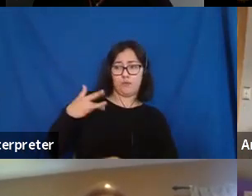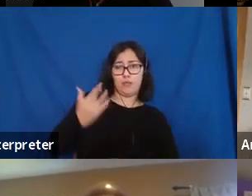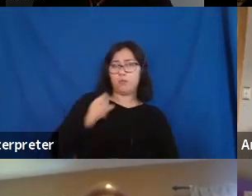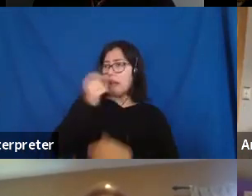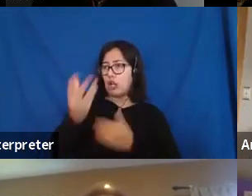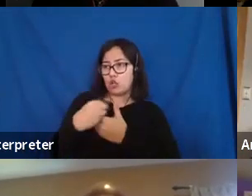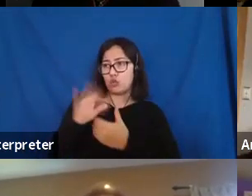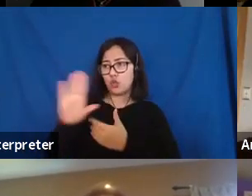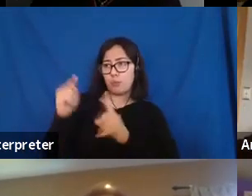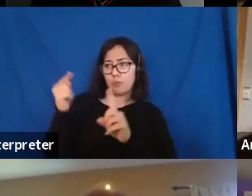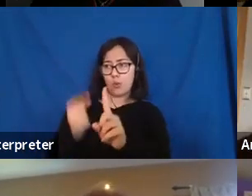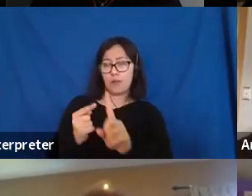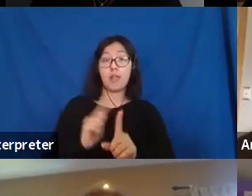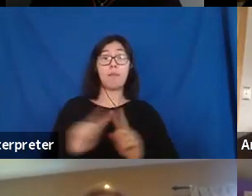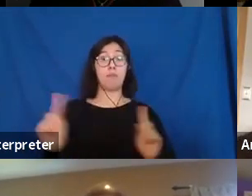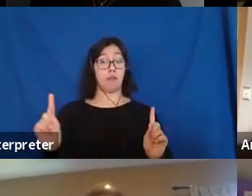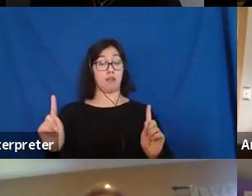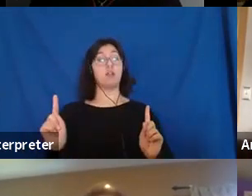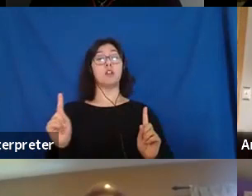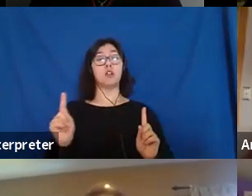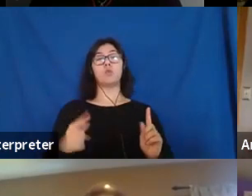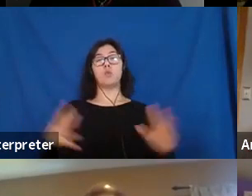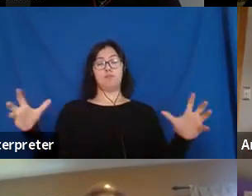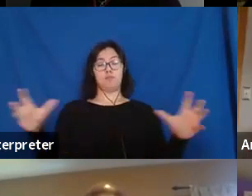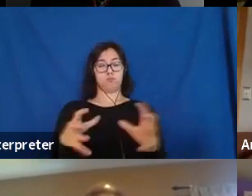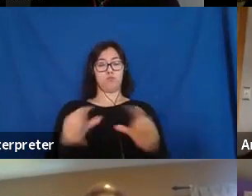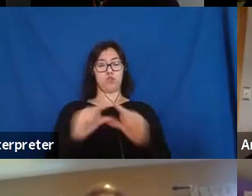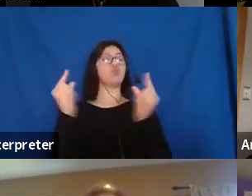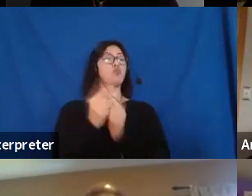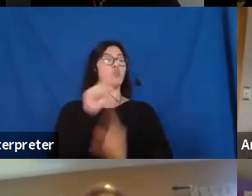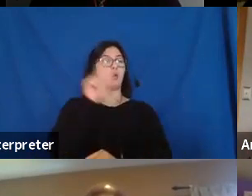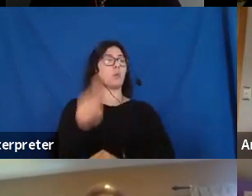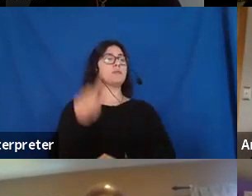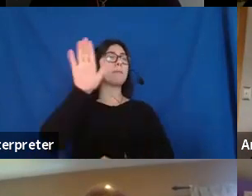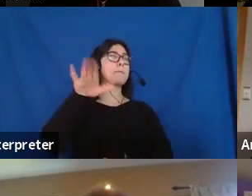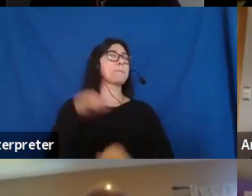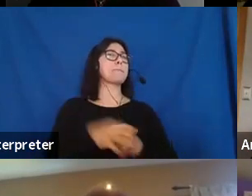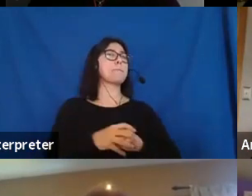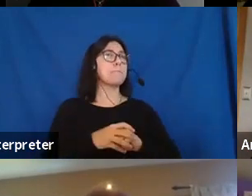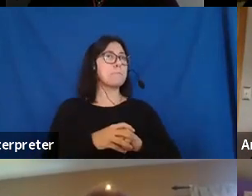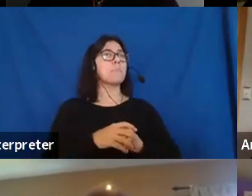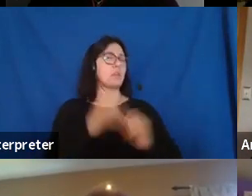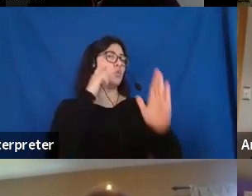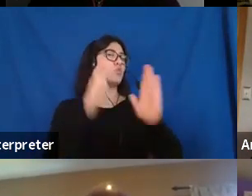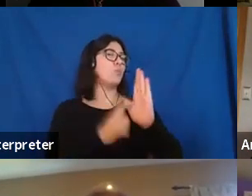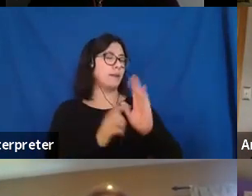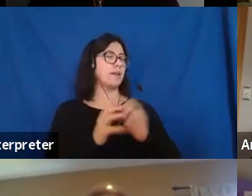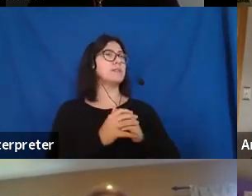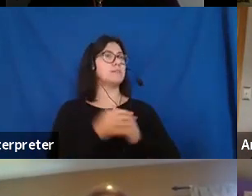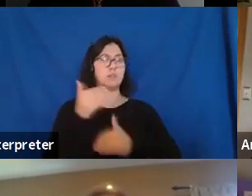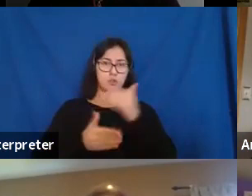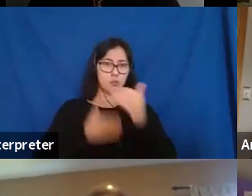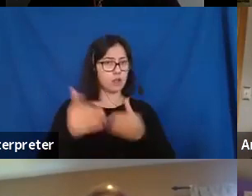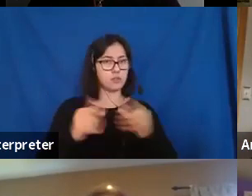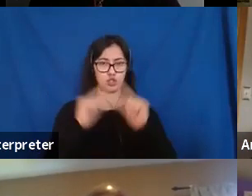it. But what we do is we threw it back at the group and say, hey, so we want to acknowledge this. Let's process as a